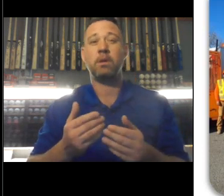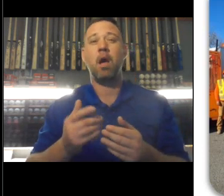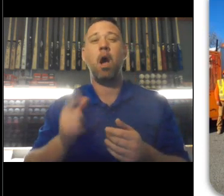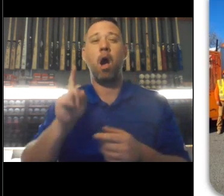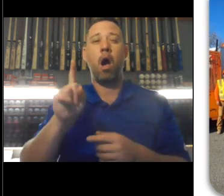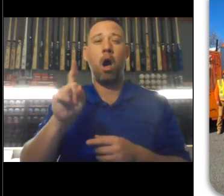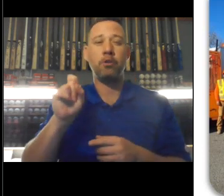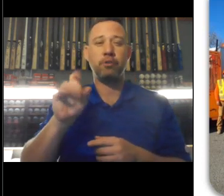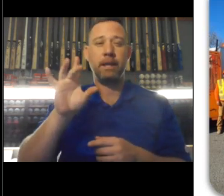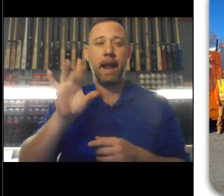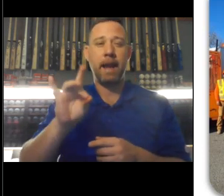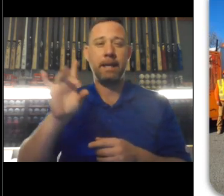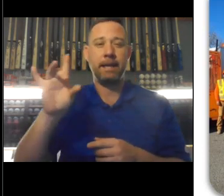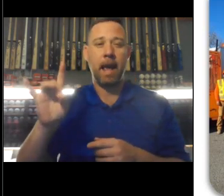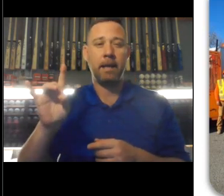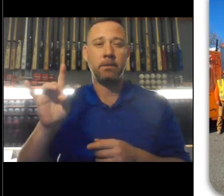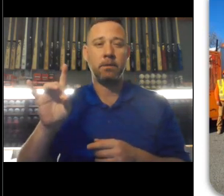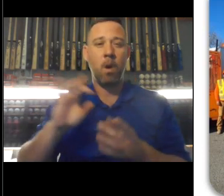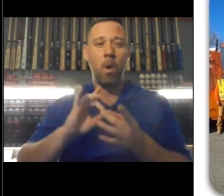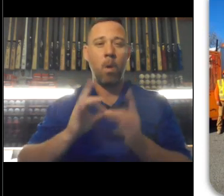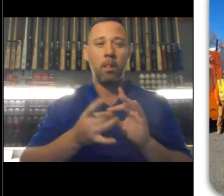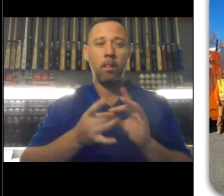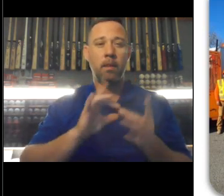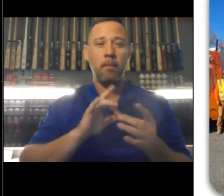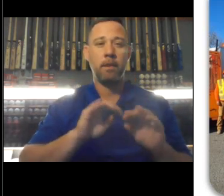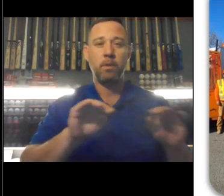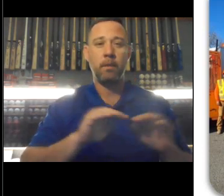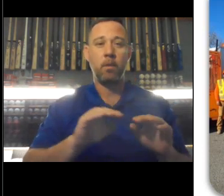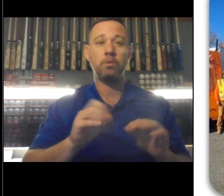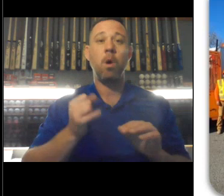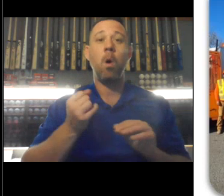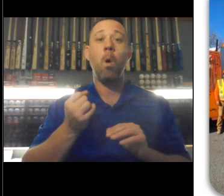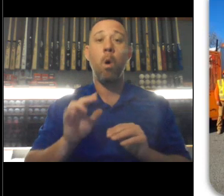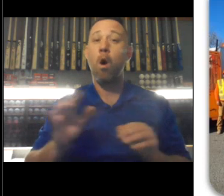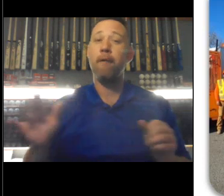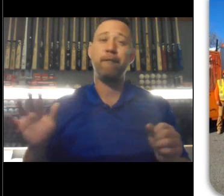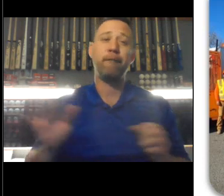188 Olympic-sized swimming pools, or the Rose Bowl 1.5 times.